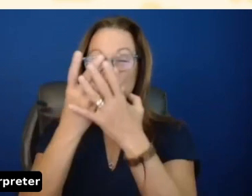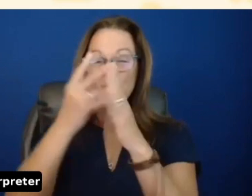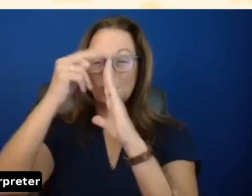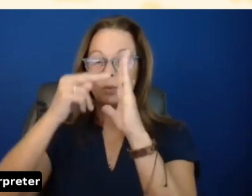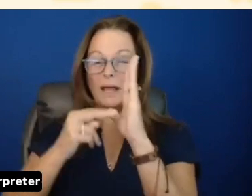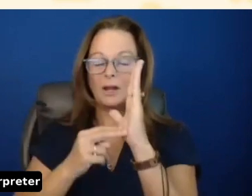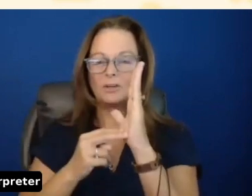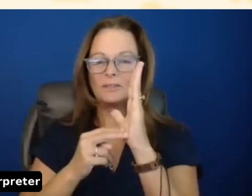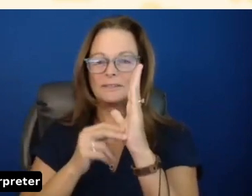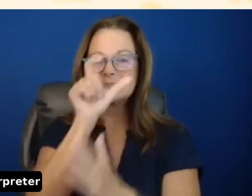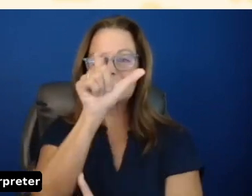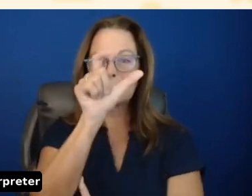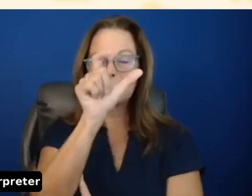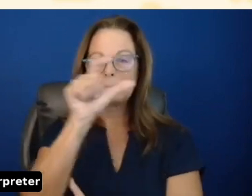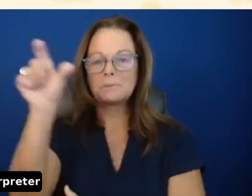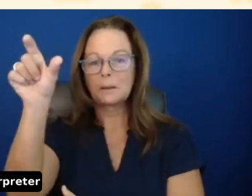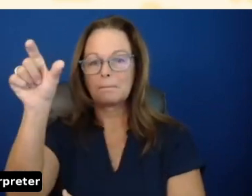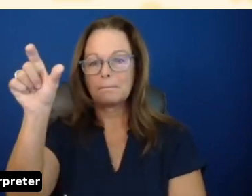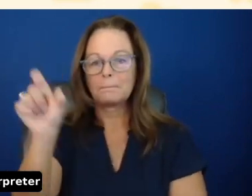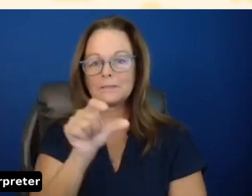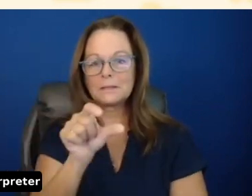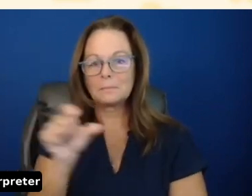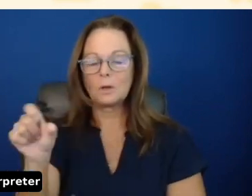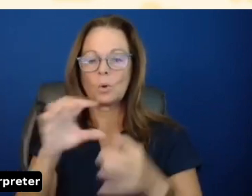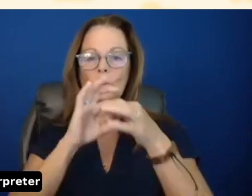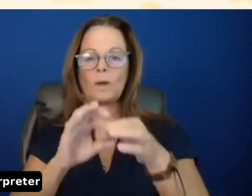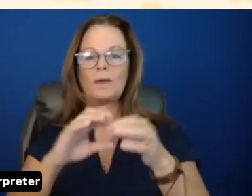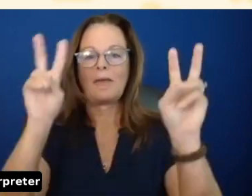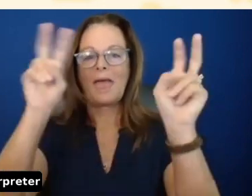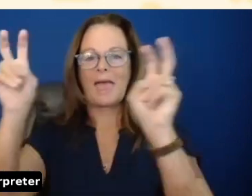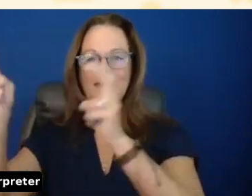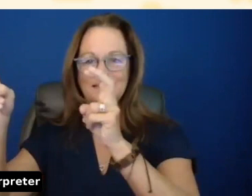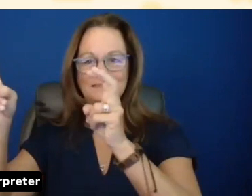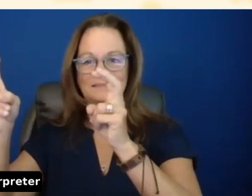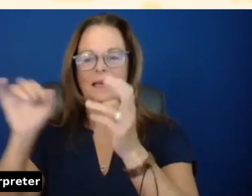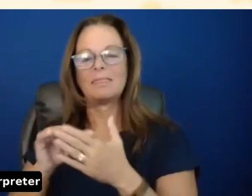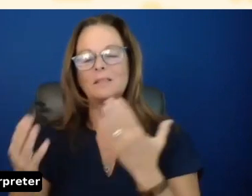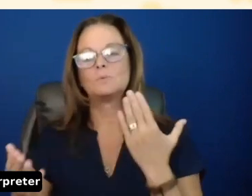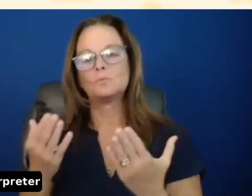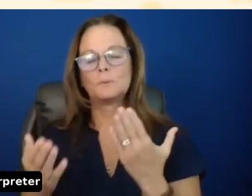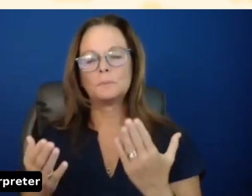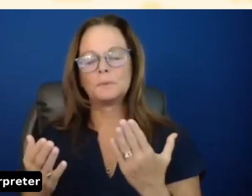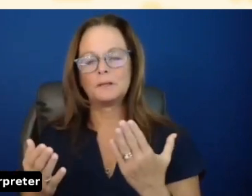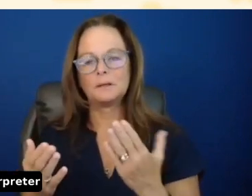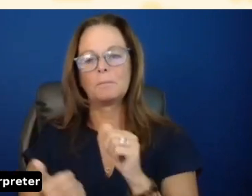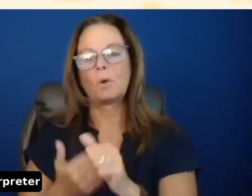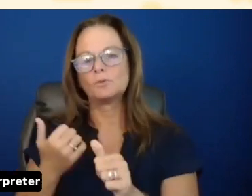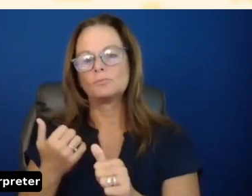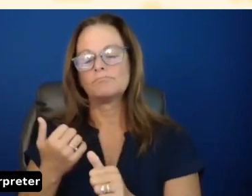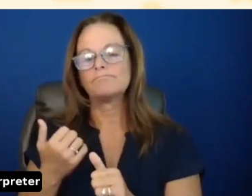to different sections is through the headings. So those are probably one of the most useful ways